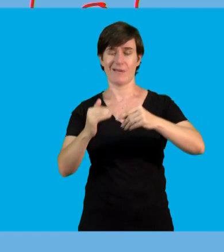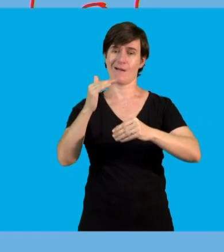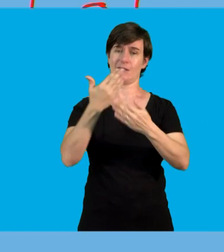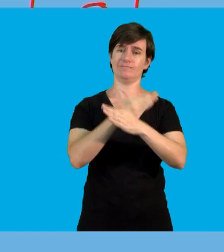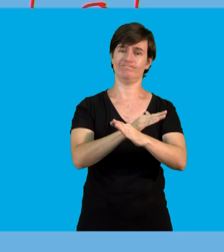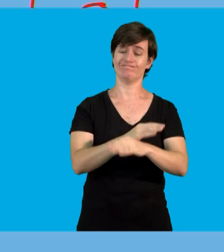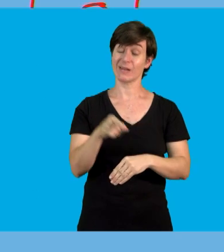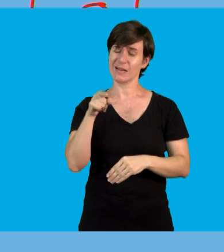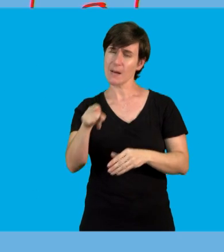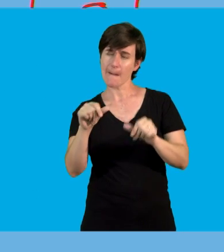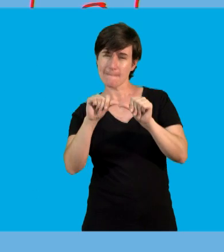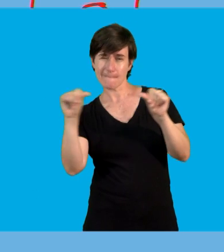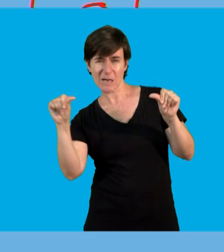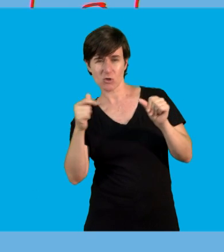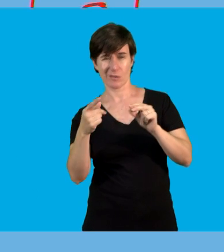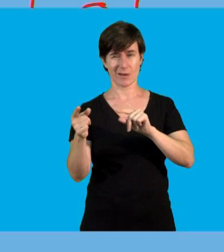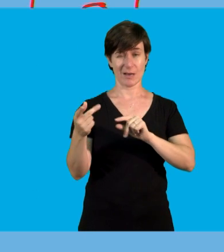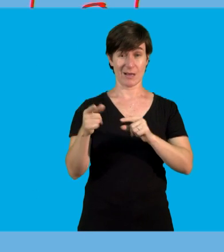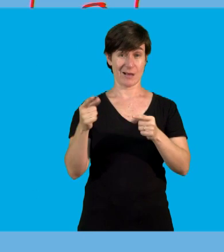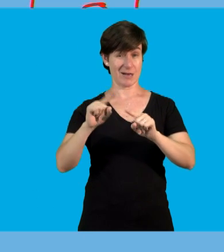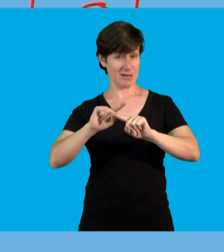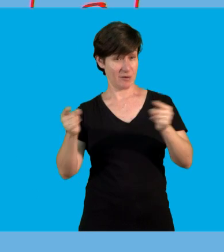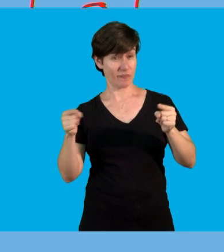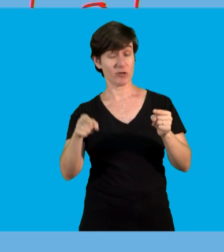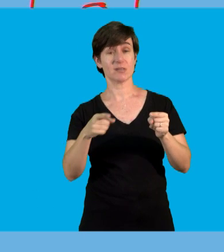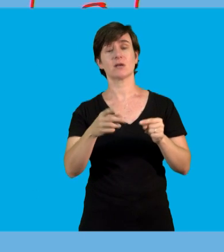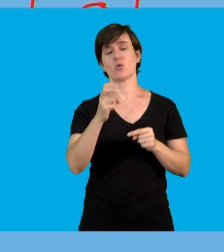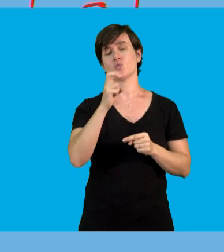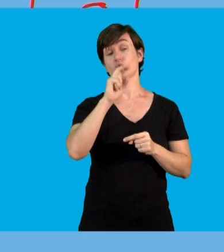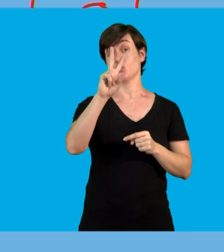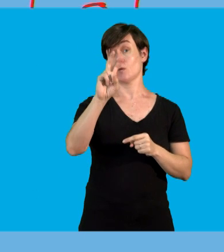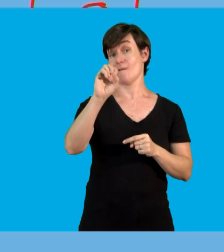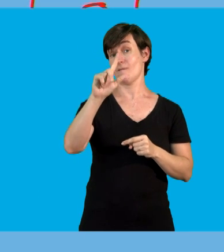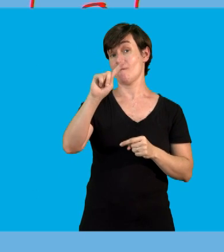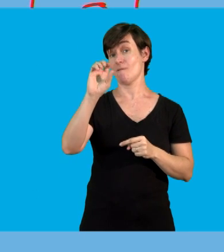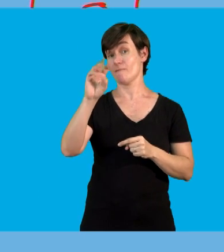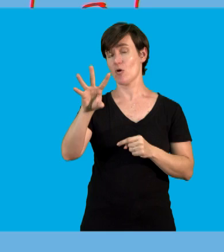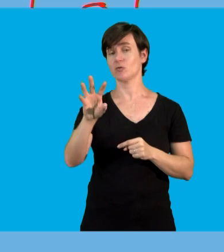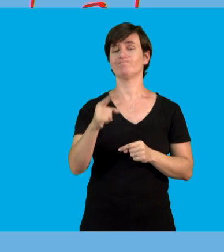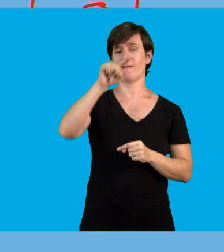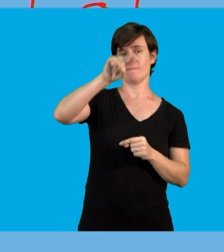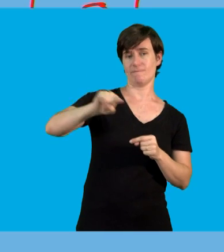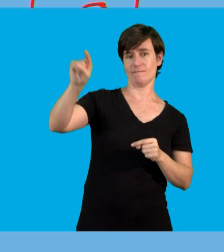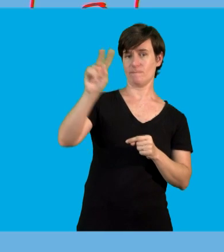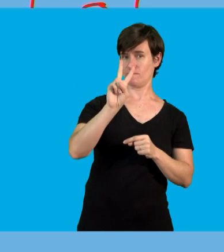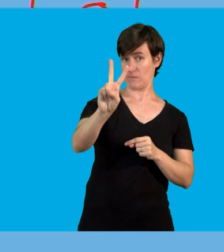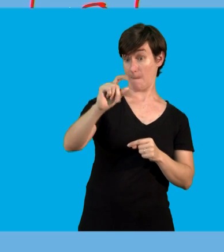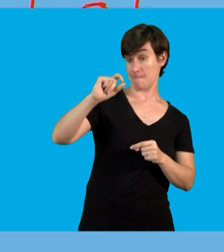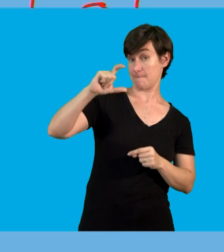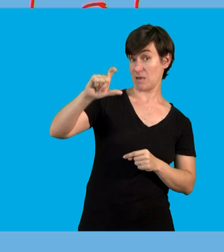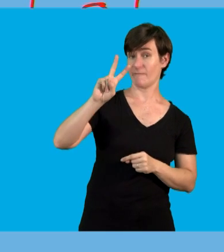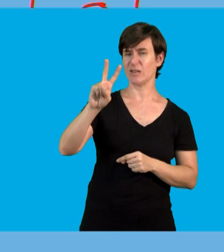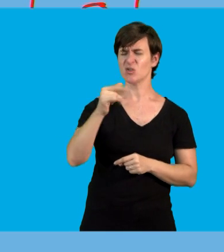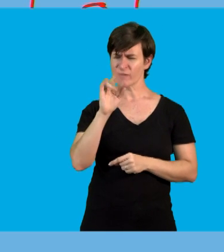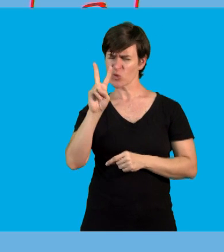or the potential difference measuring in volts. The voltage is measured in volts and with the symbol V. So whenever you see a